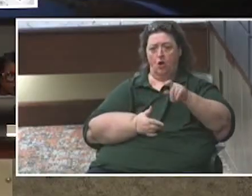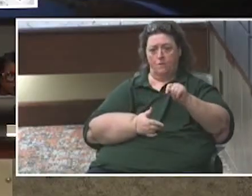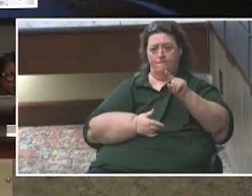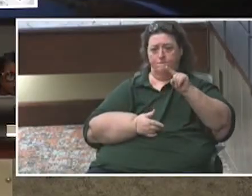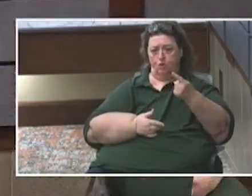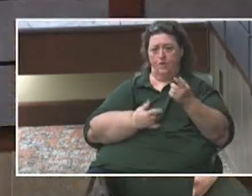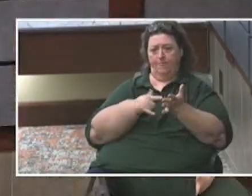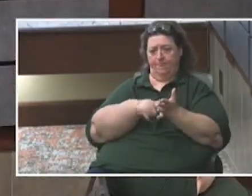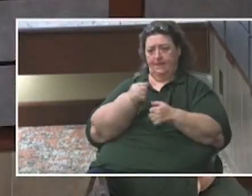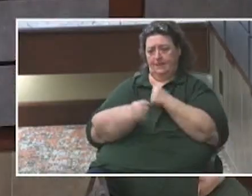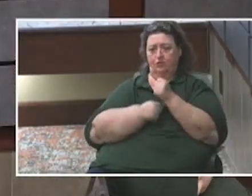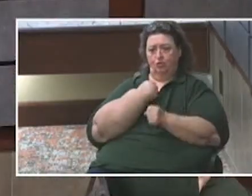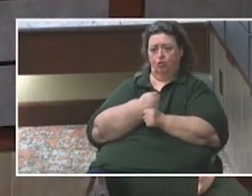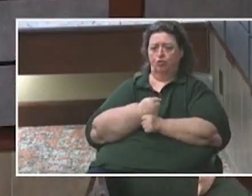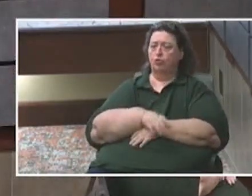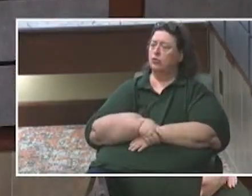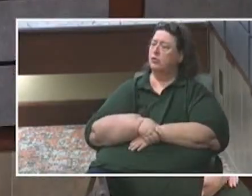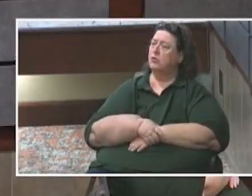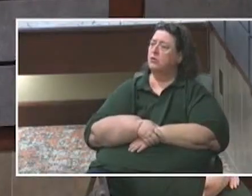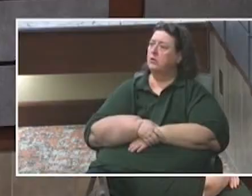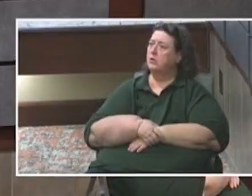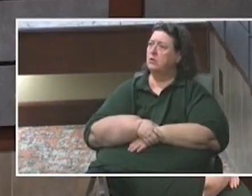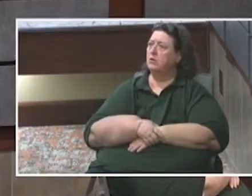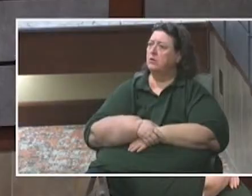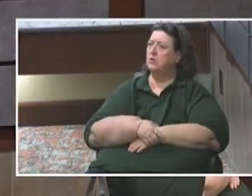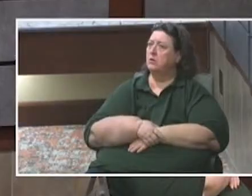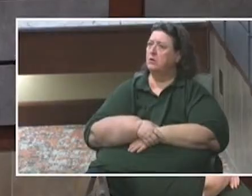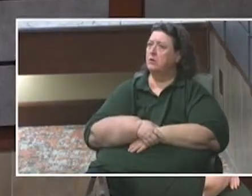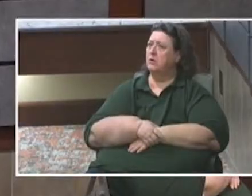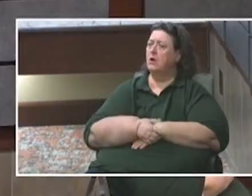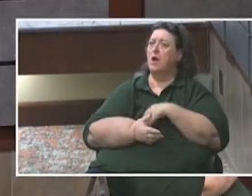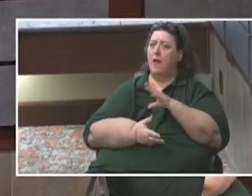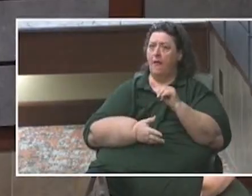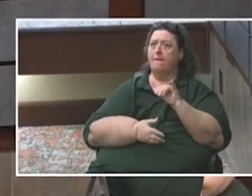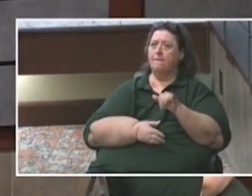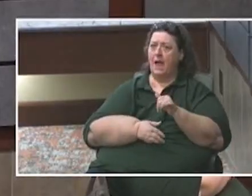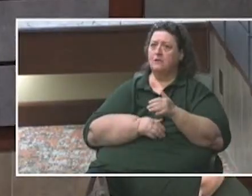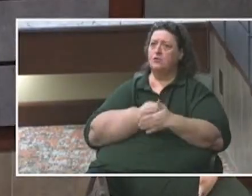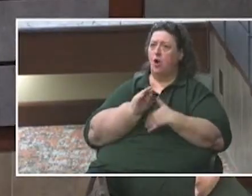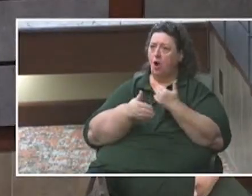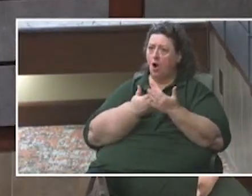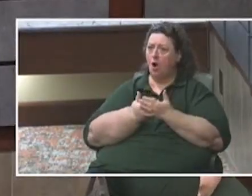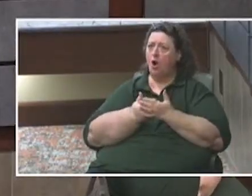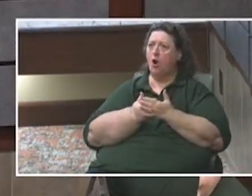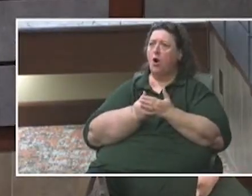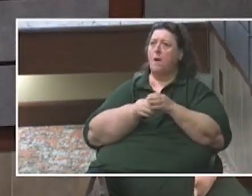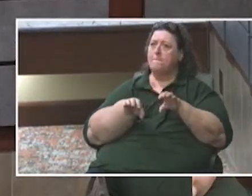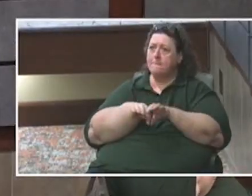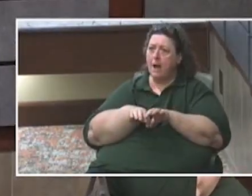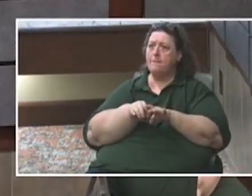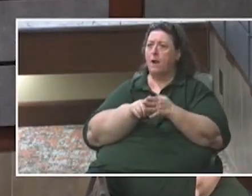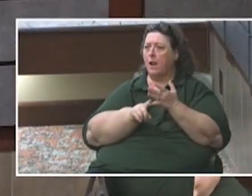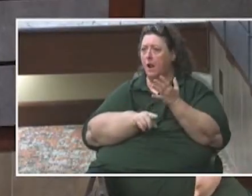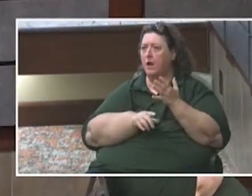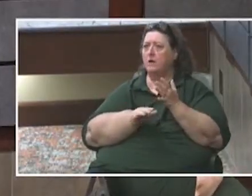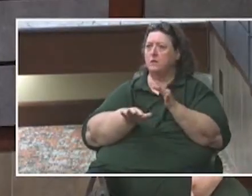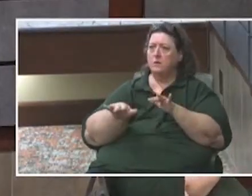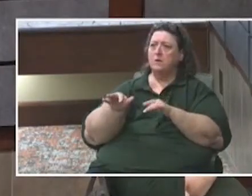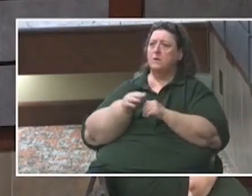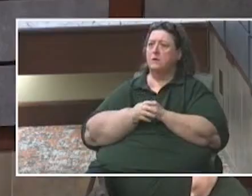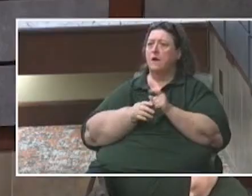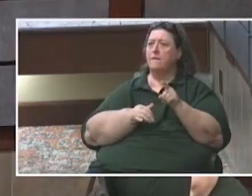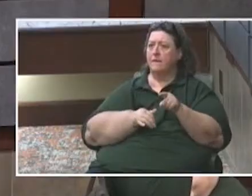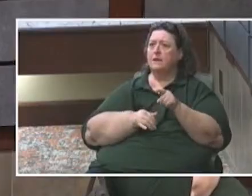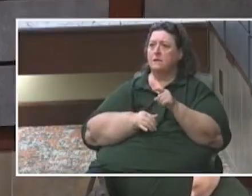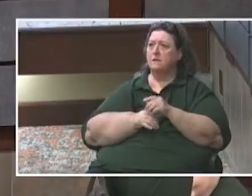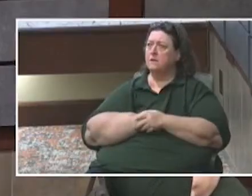year. And City Manager Holt, that's all of that pipe is sort of external right now. So, and